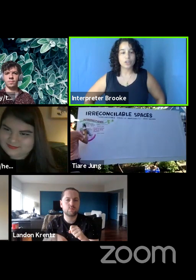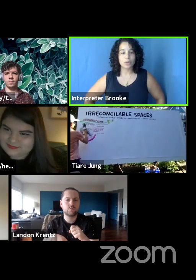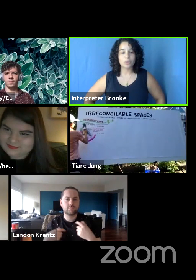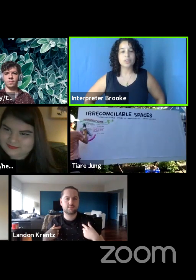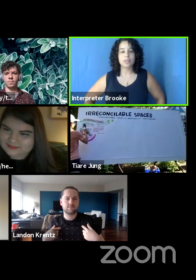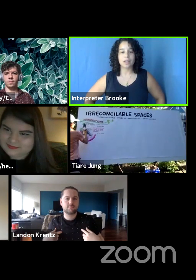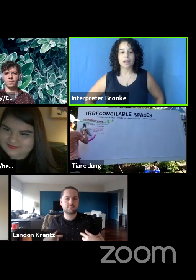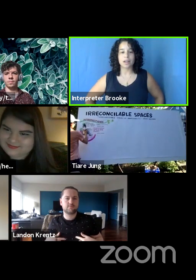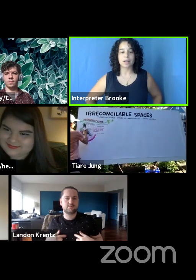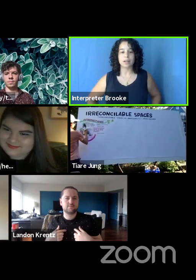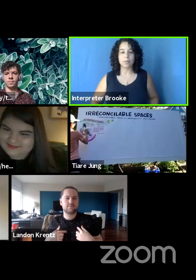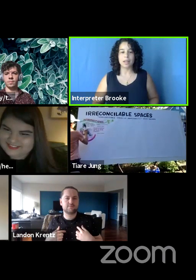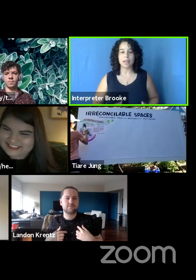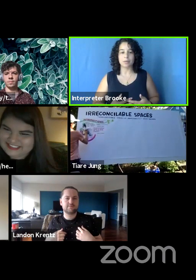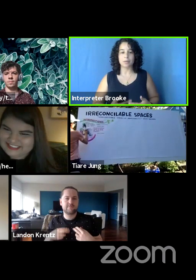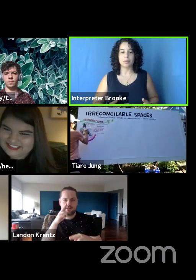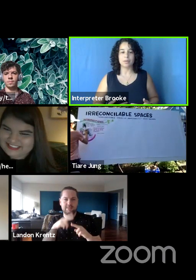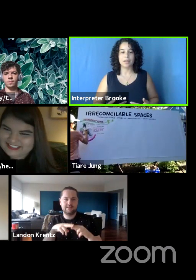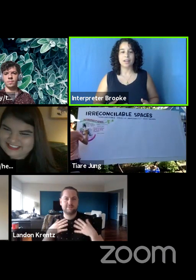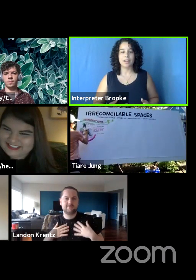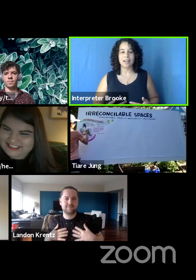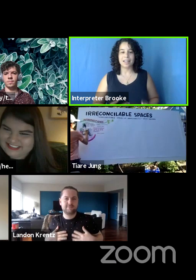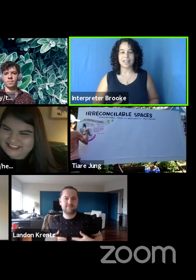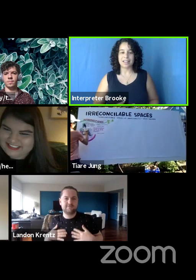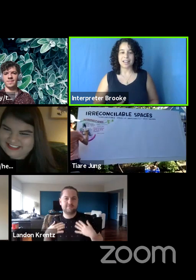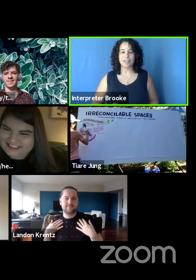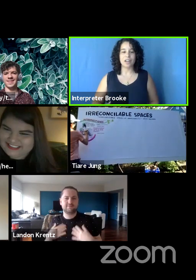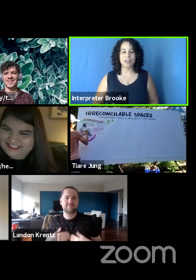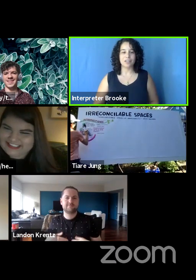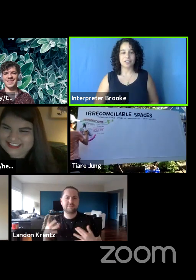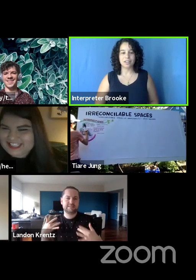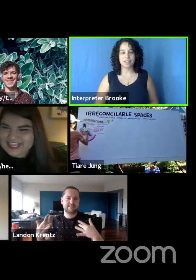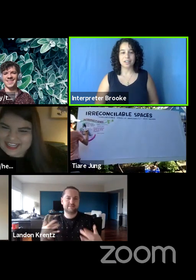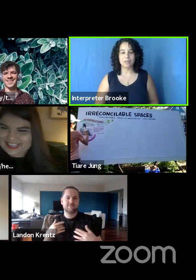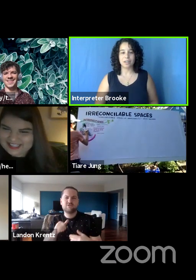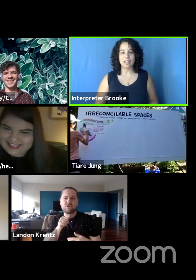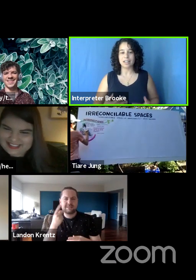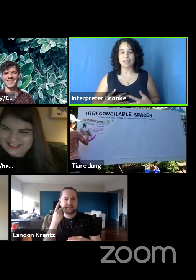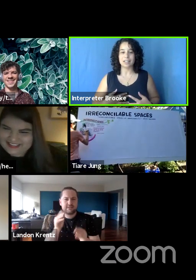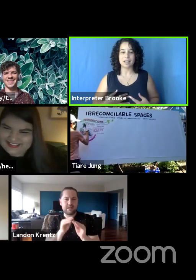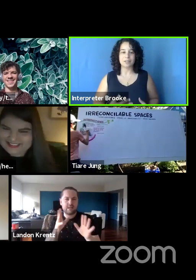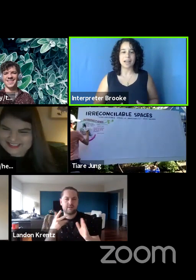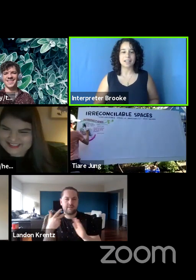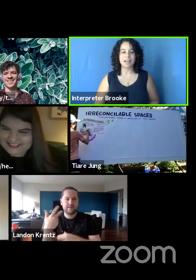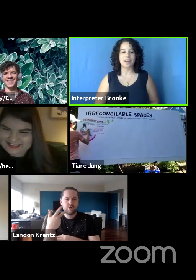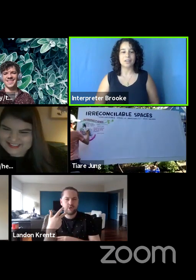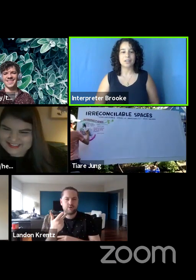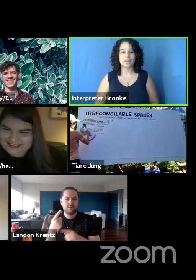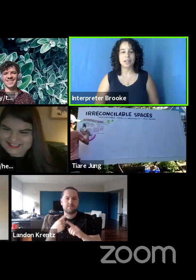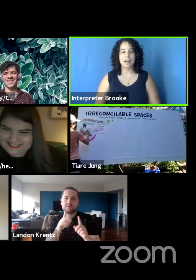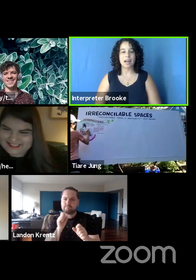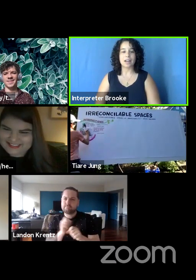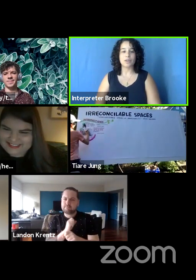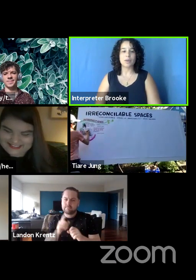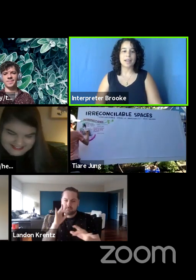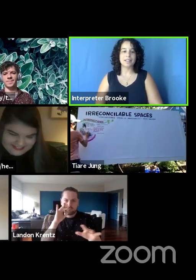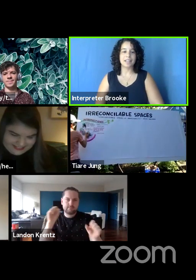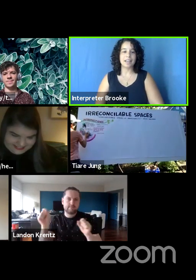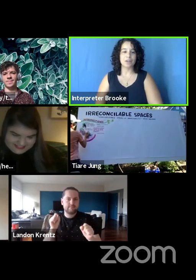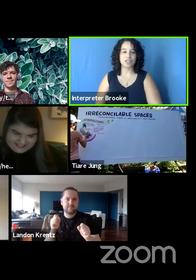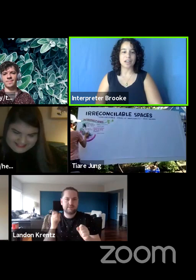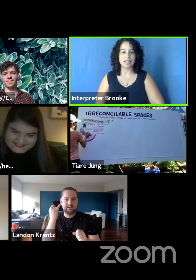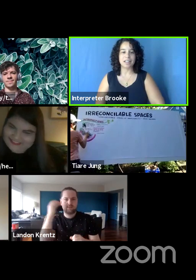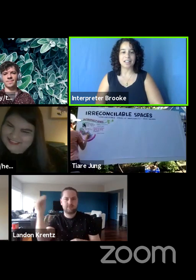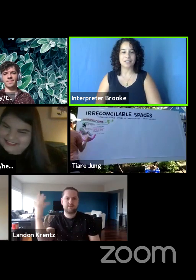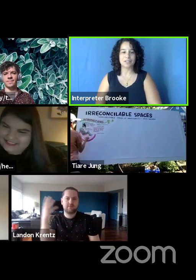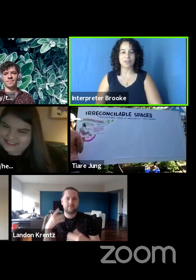with rhinestones in a checkered. And it's tactile. You can't